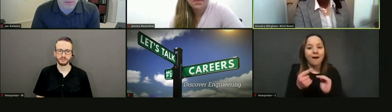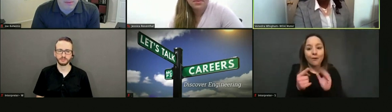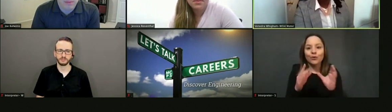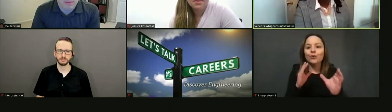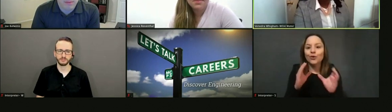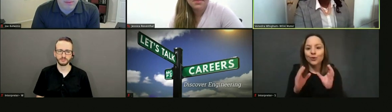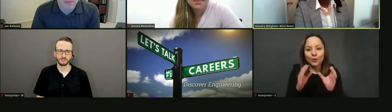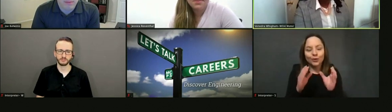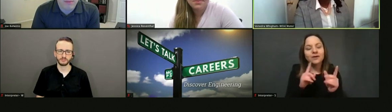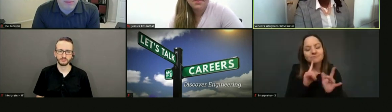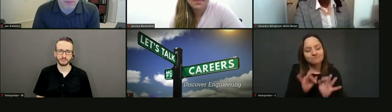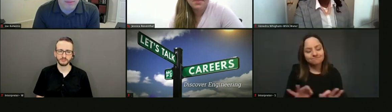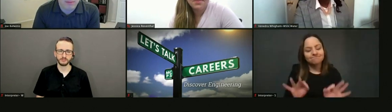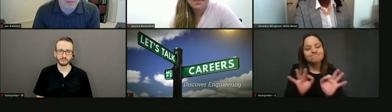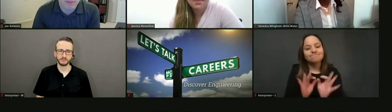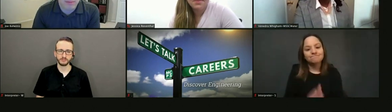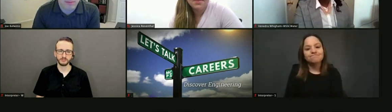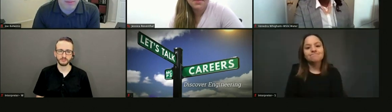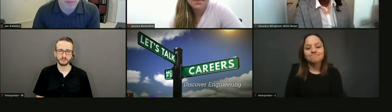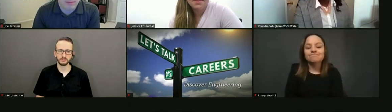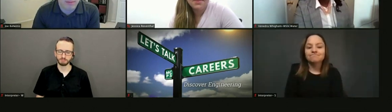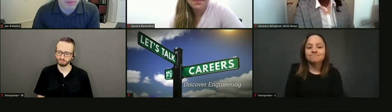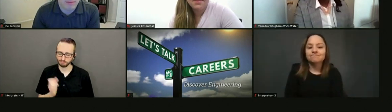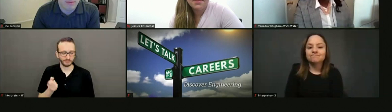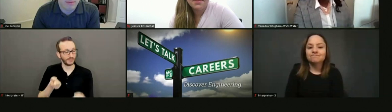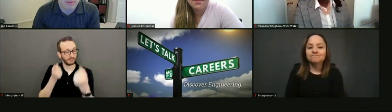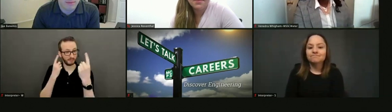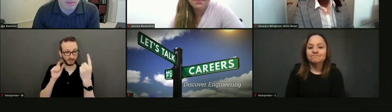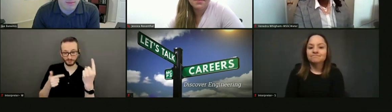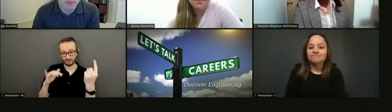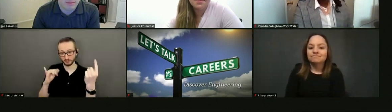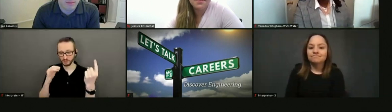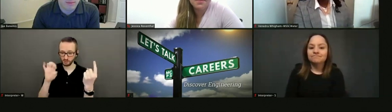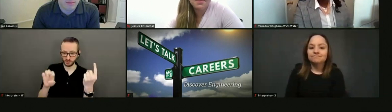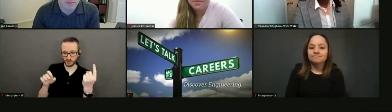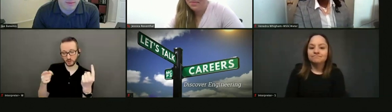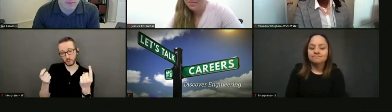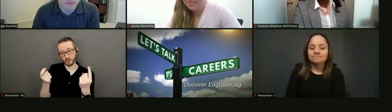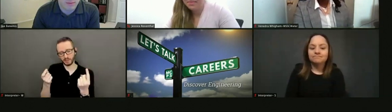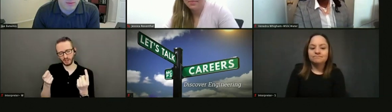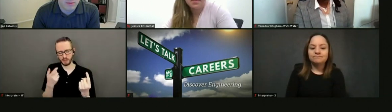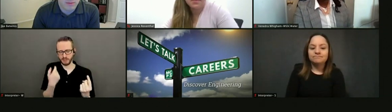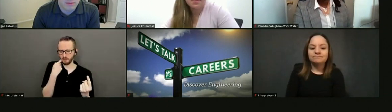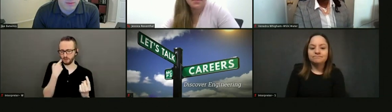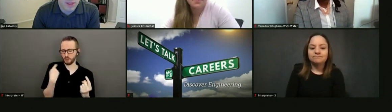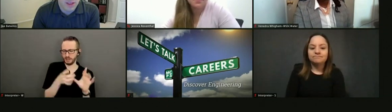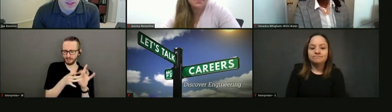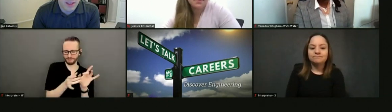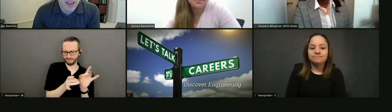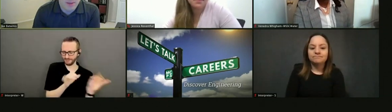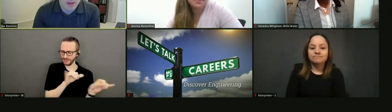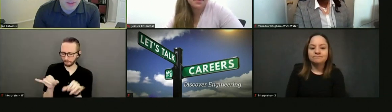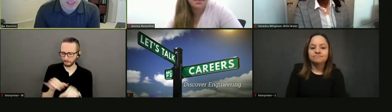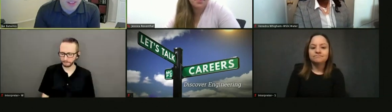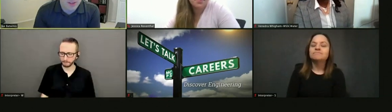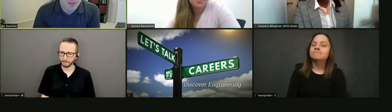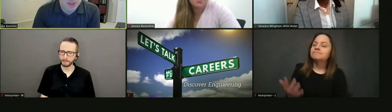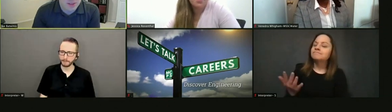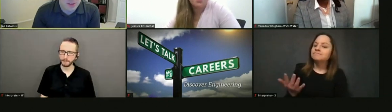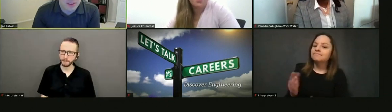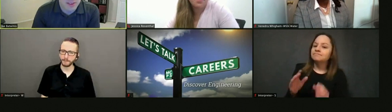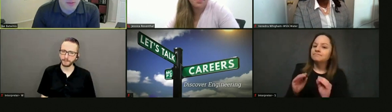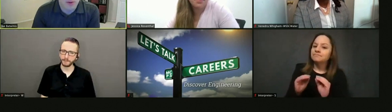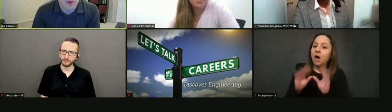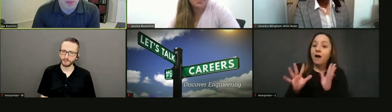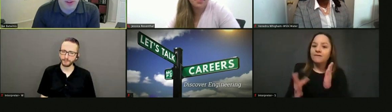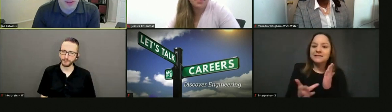is important. That definitely makes sense. And how about you, Joe? You were kind of touching on this question a little bit too earlier. Yeah, I mean, obviously the technical